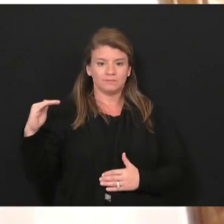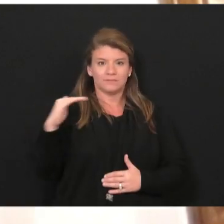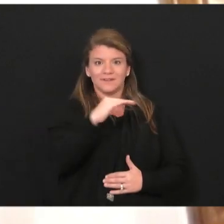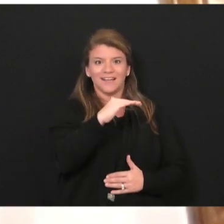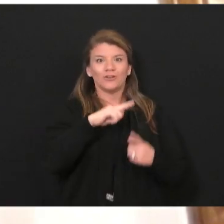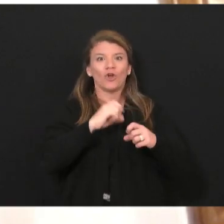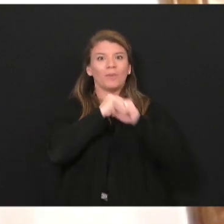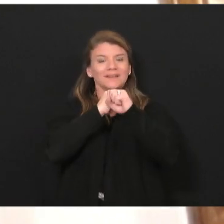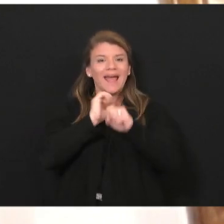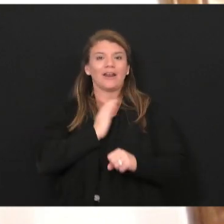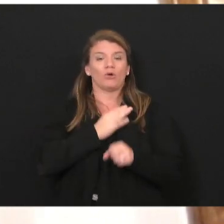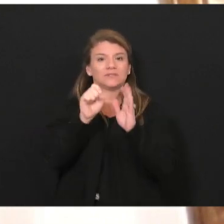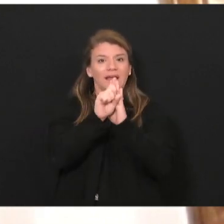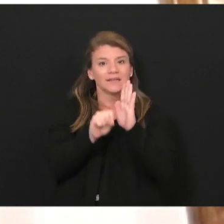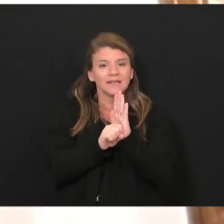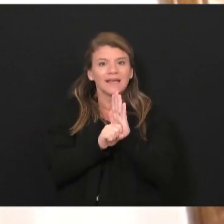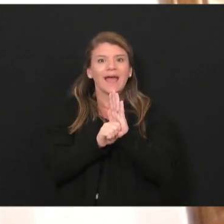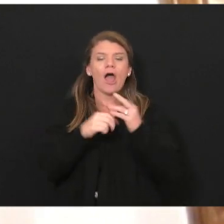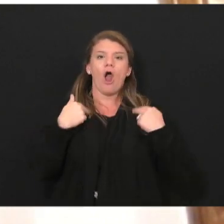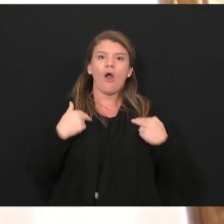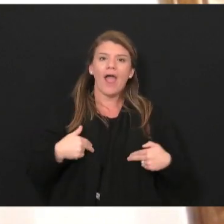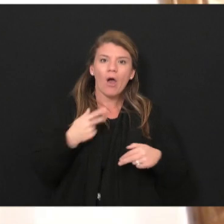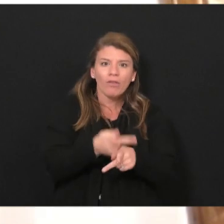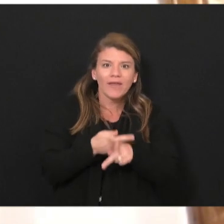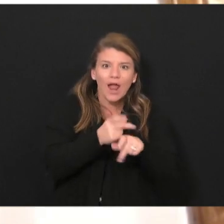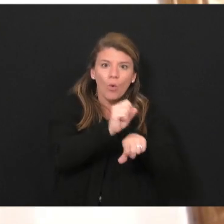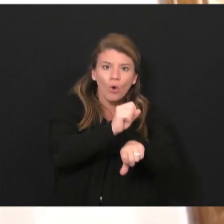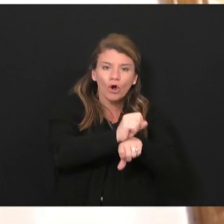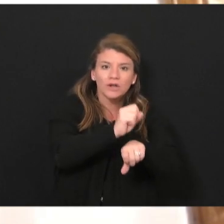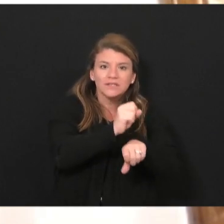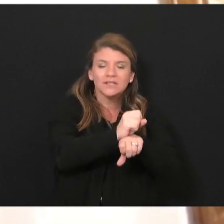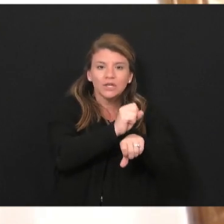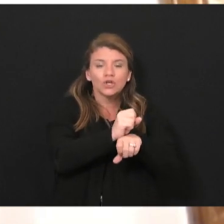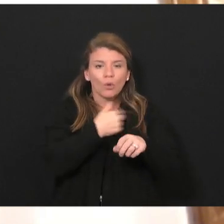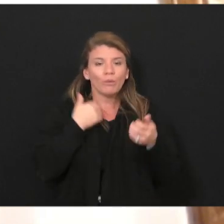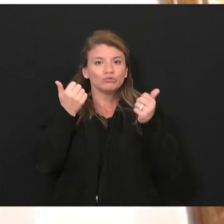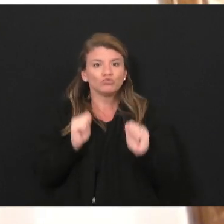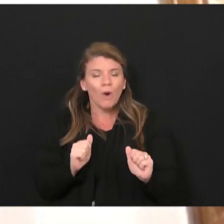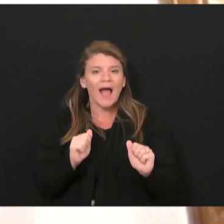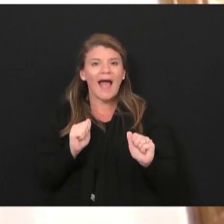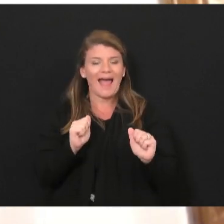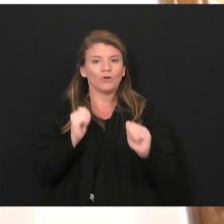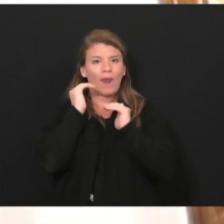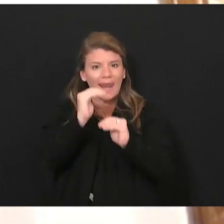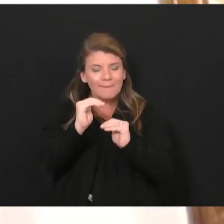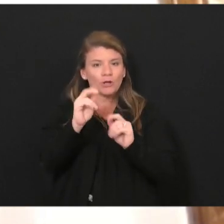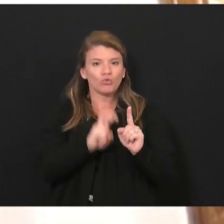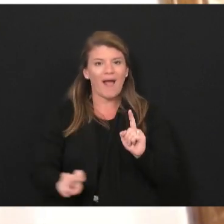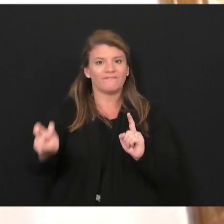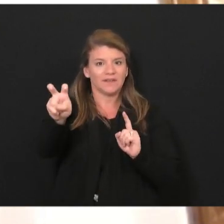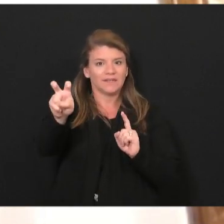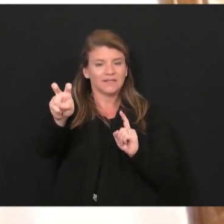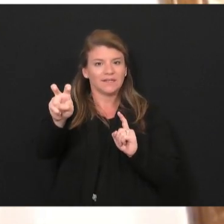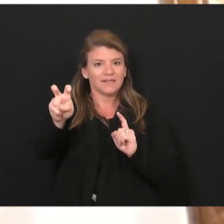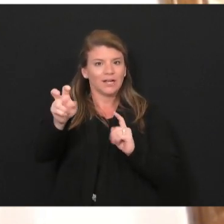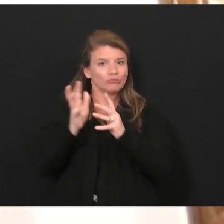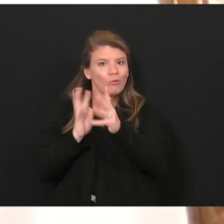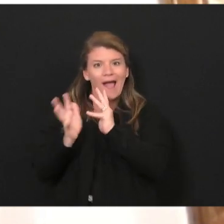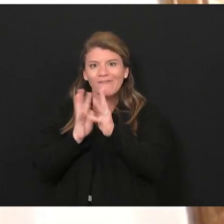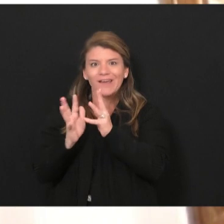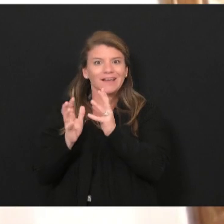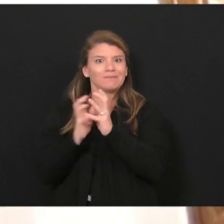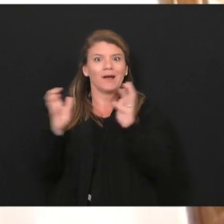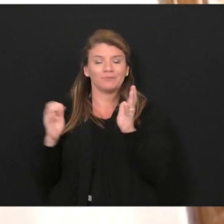our healthcare workers. So trying to make sure, one, that we limit traffic as much as possible.